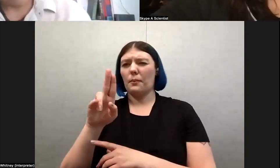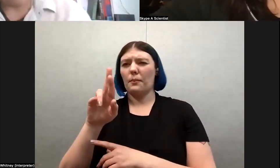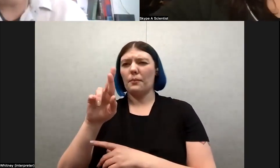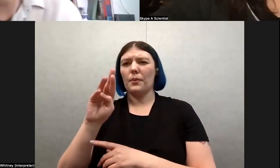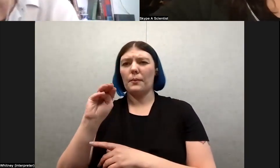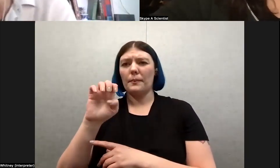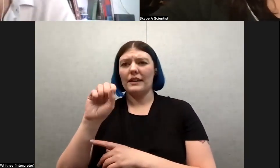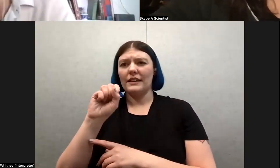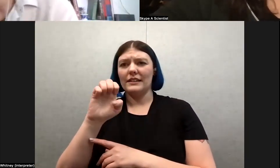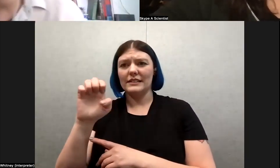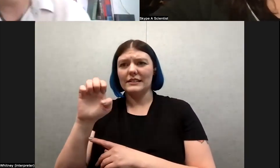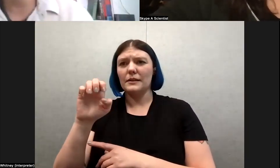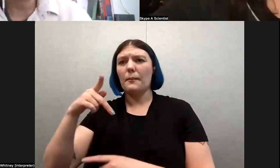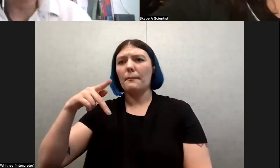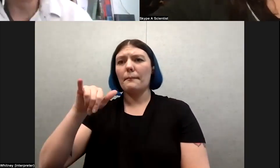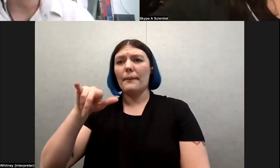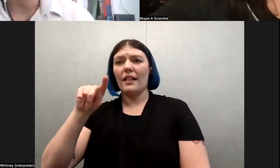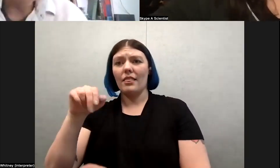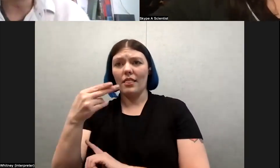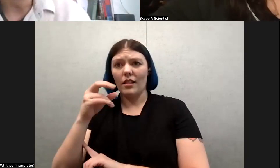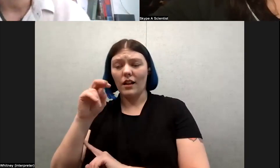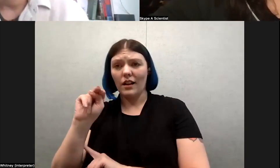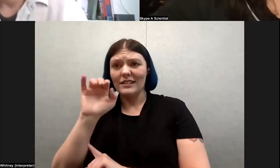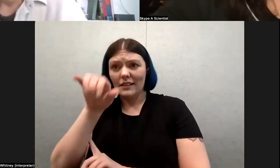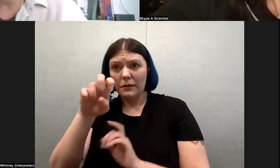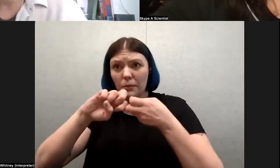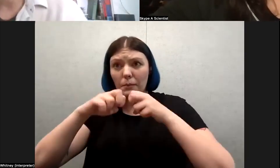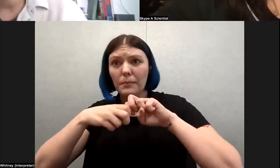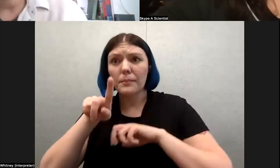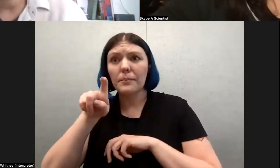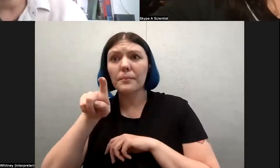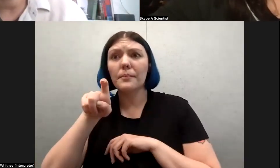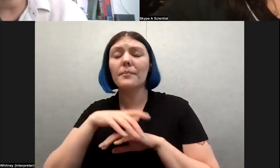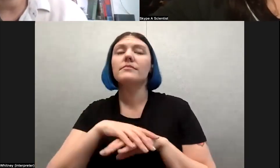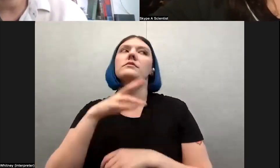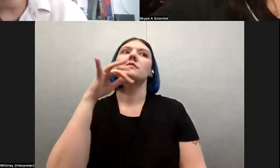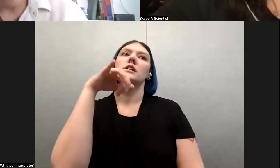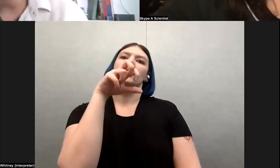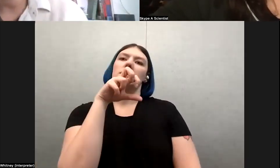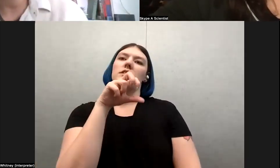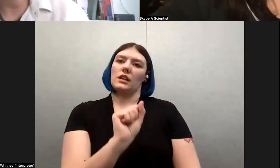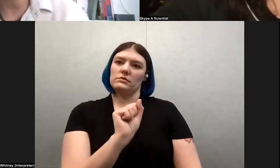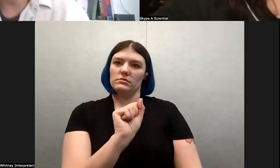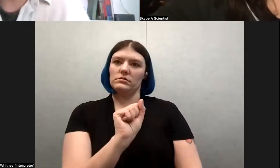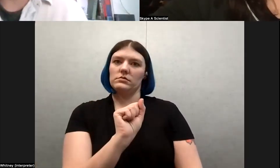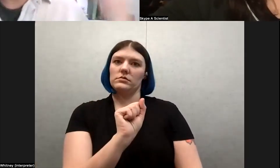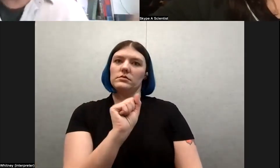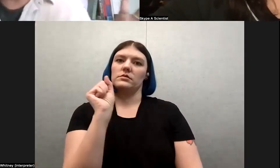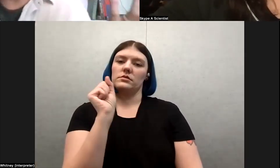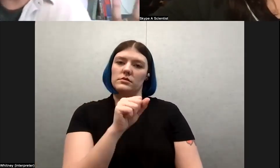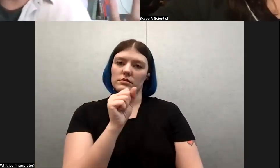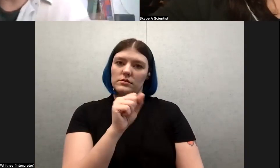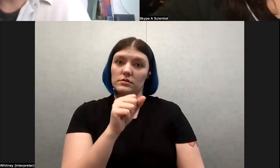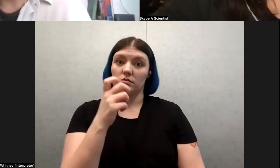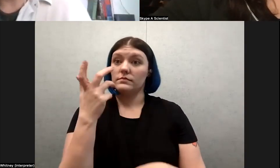areas that are being restored? Oh, yes, they are. Burmese pythons. So Burmese pythons, what